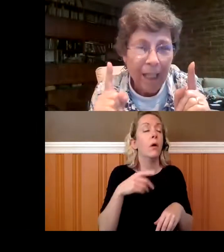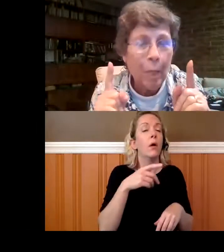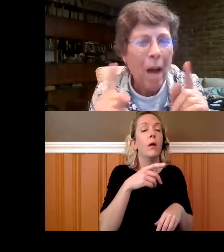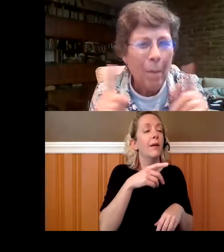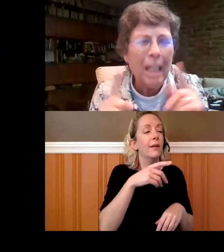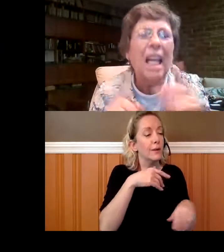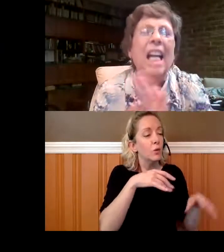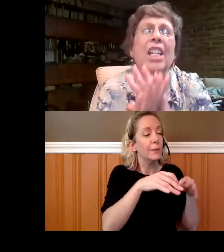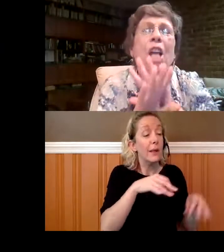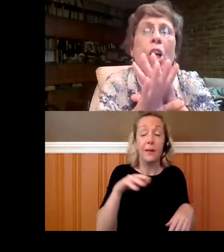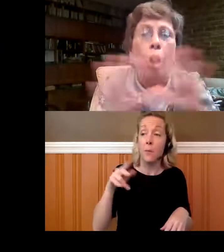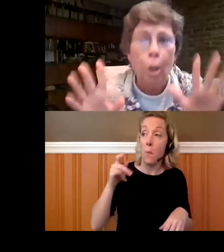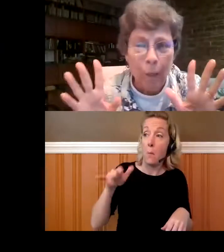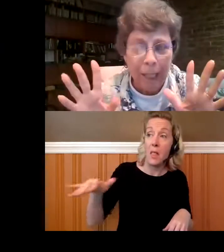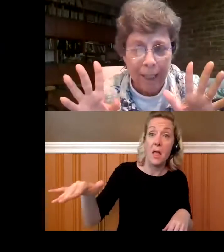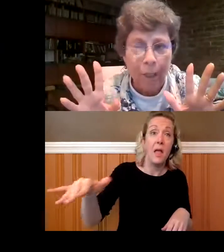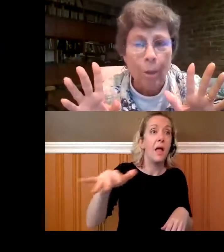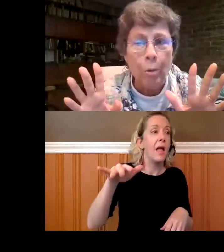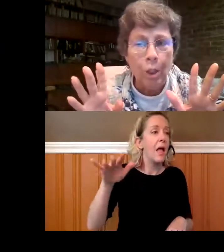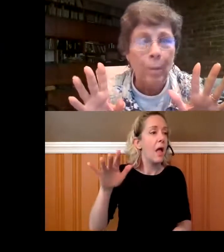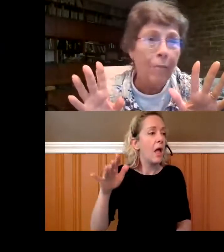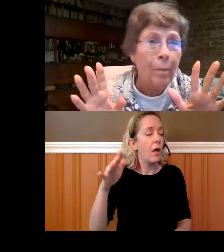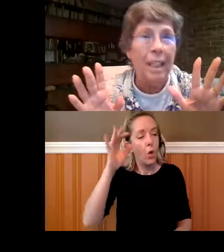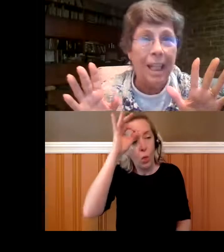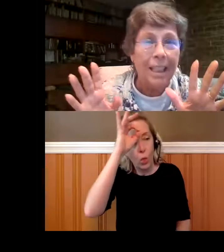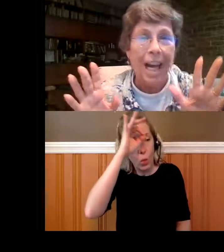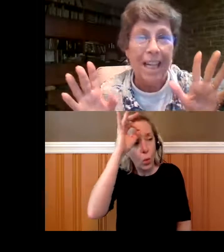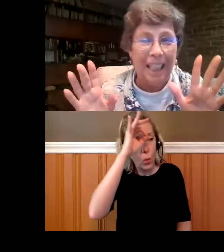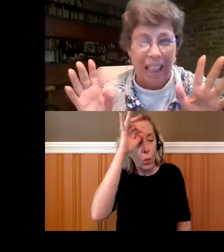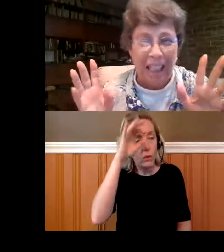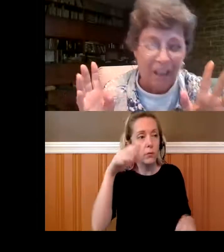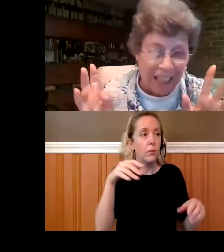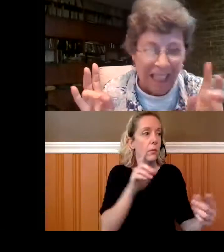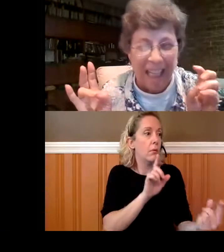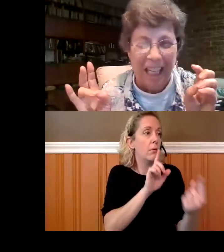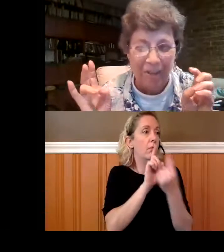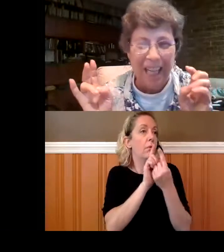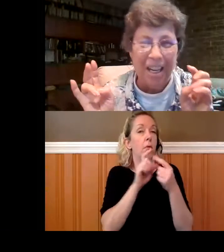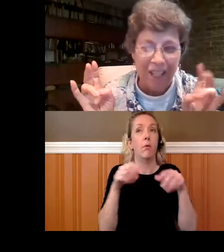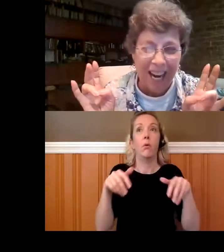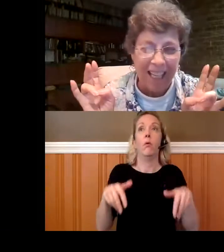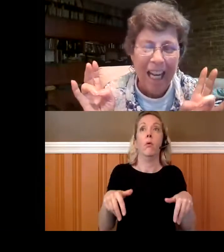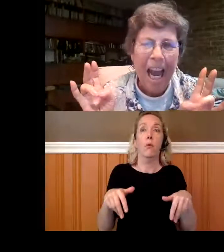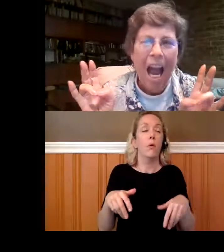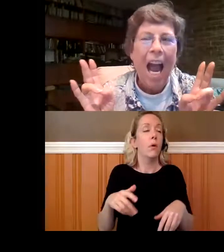clueless. They're going to assume everybody's like the guys at the cleaners and the Radio Shack. And what they do,